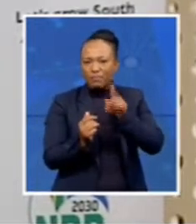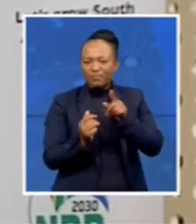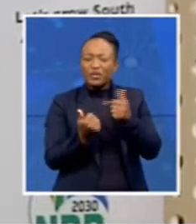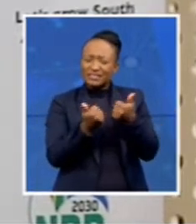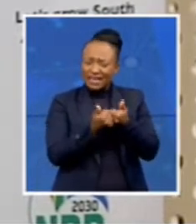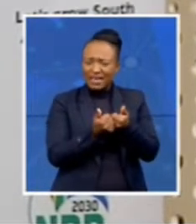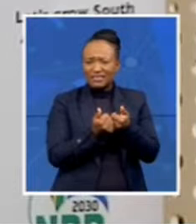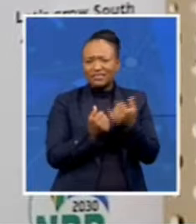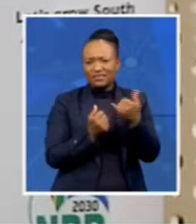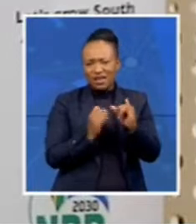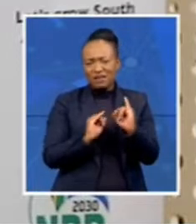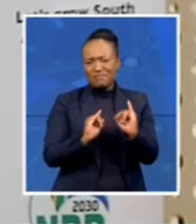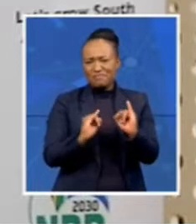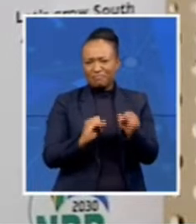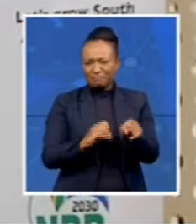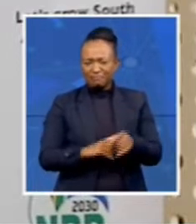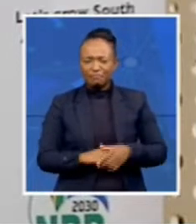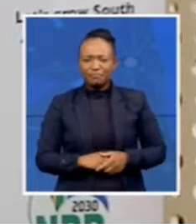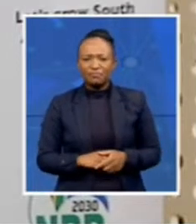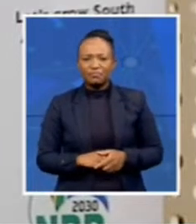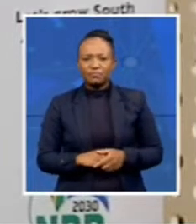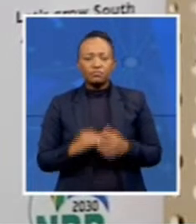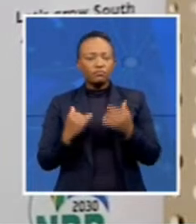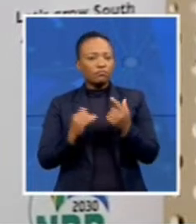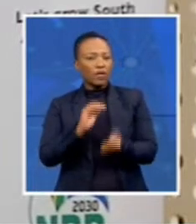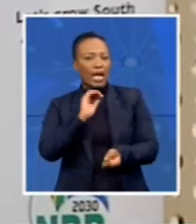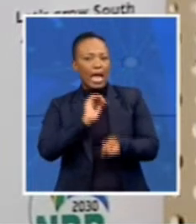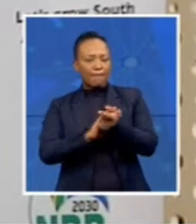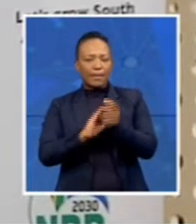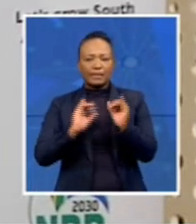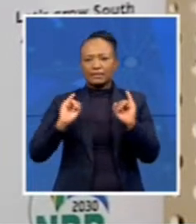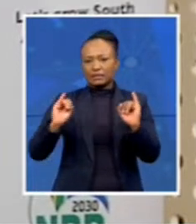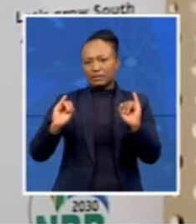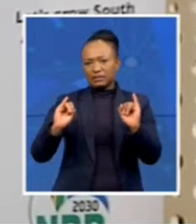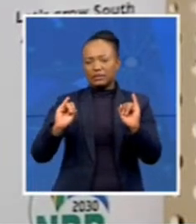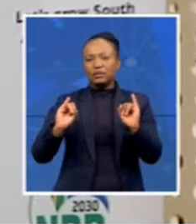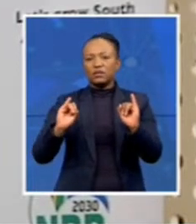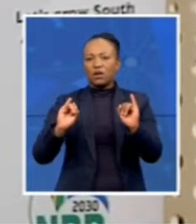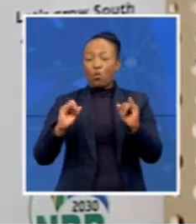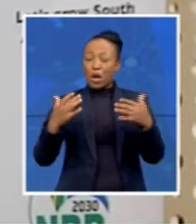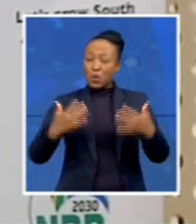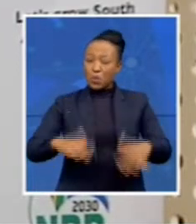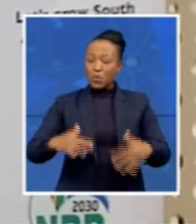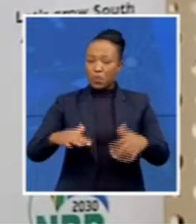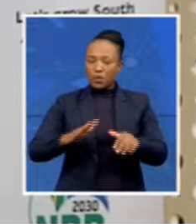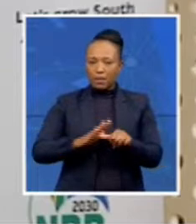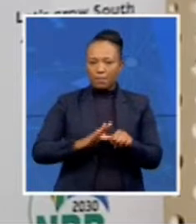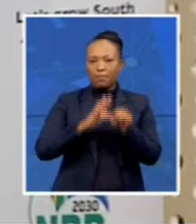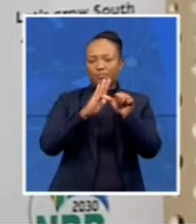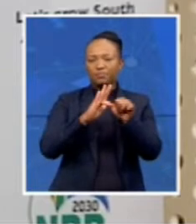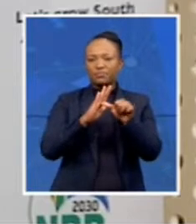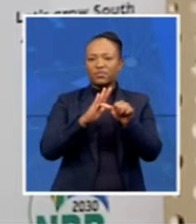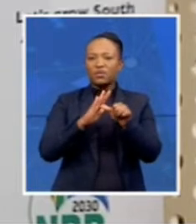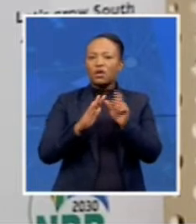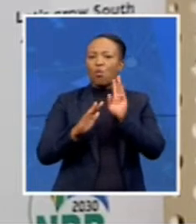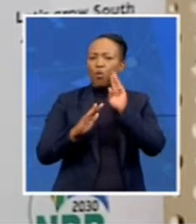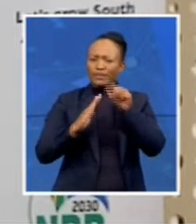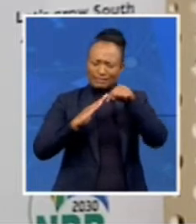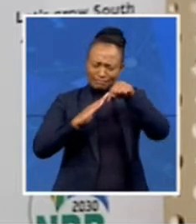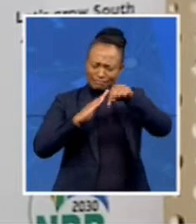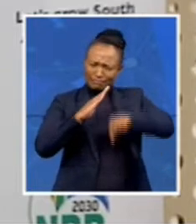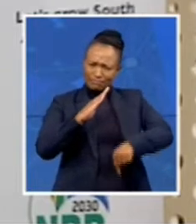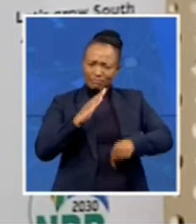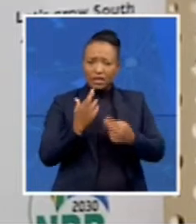is happening shows how resilient and critical the groundwater resource is. Groundwater